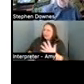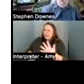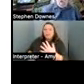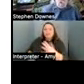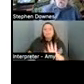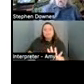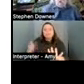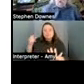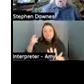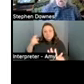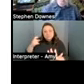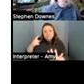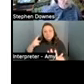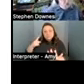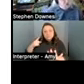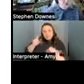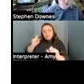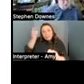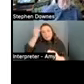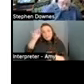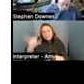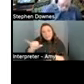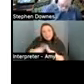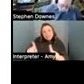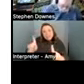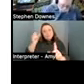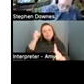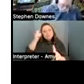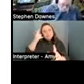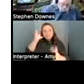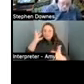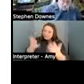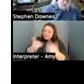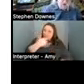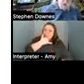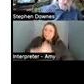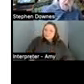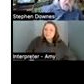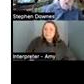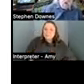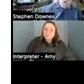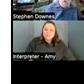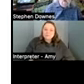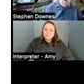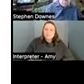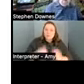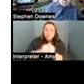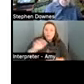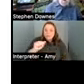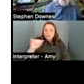on to that if you want but i wouldn't count on it um the rate that ai is going